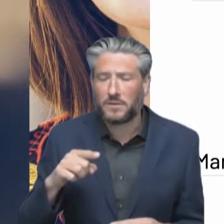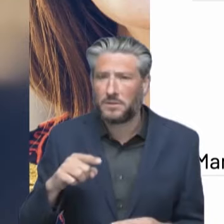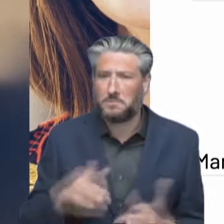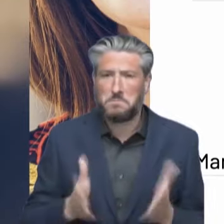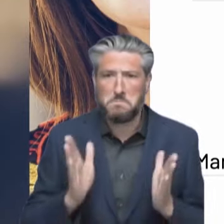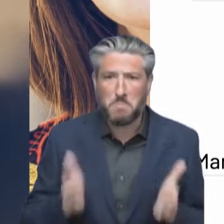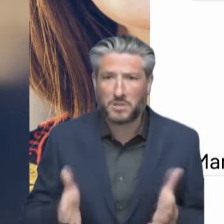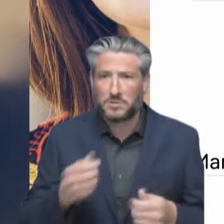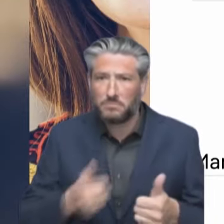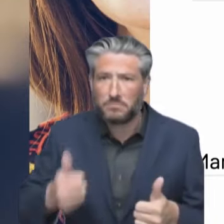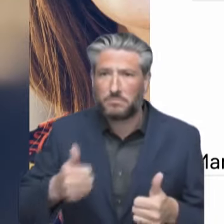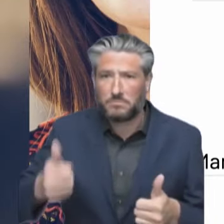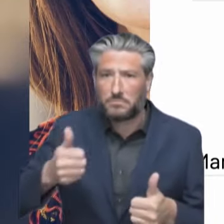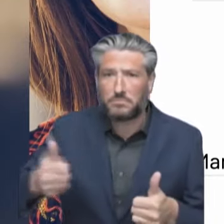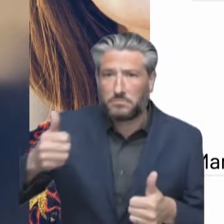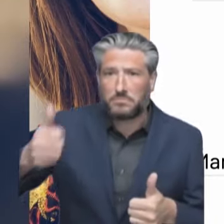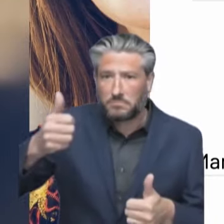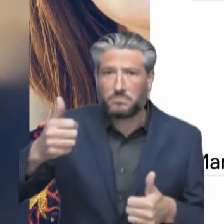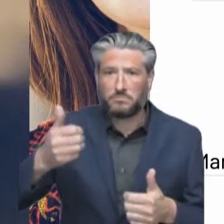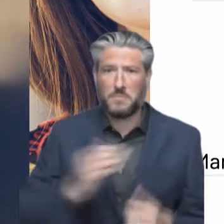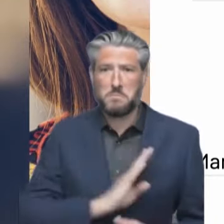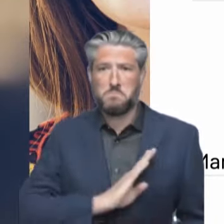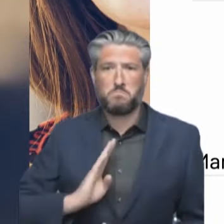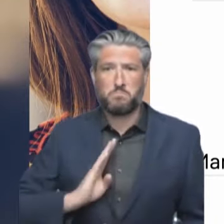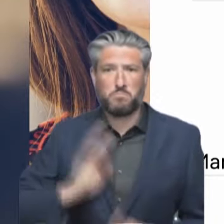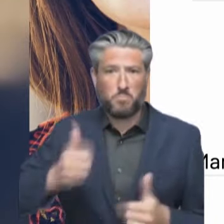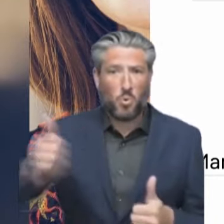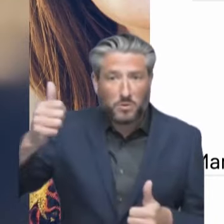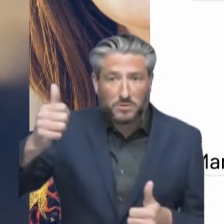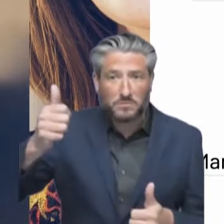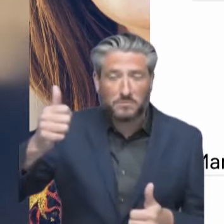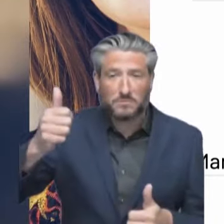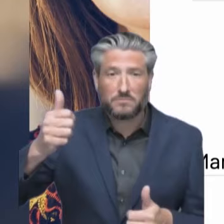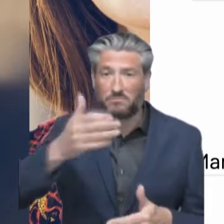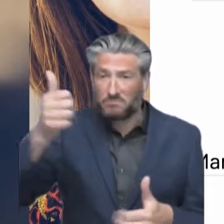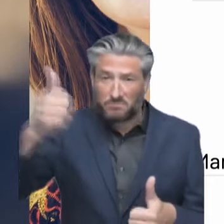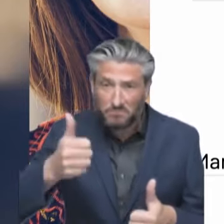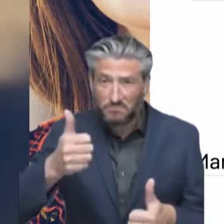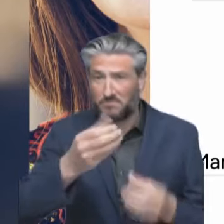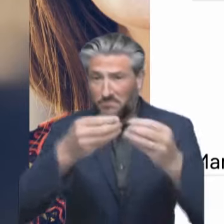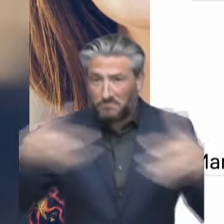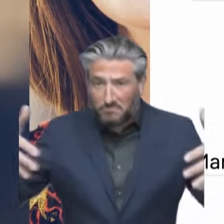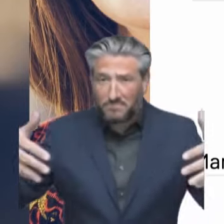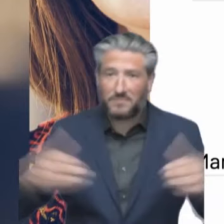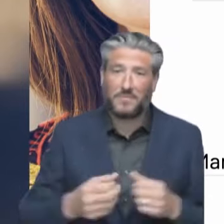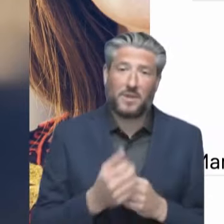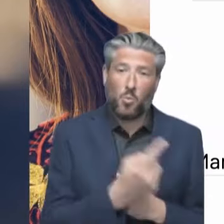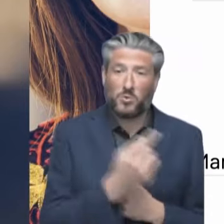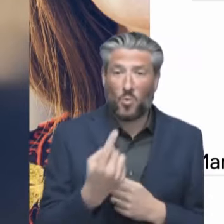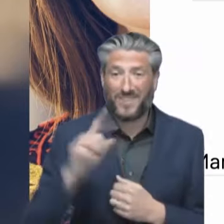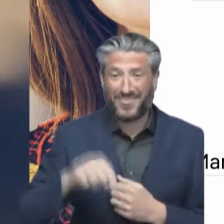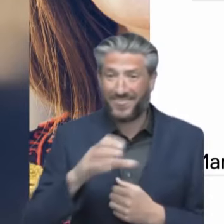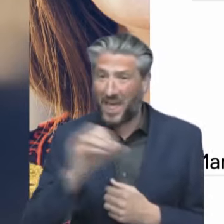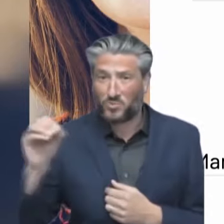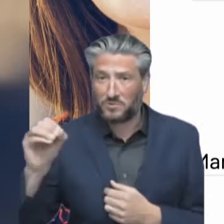in our governance bodies, in the top 4,000 and the top 11,000 people in the group. In each of these categories, we are aiming to have